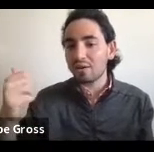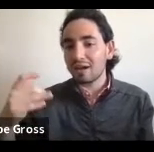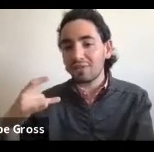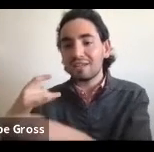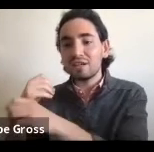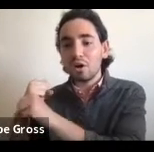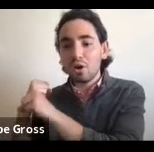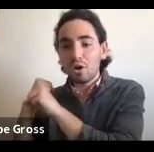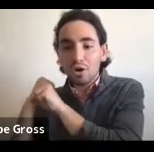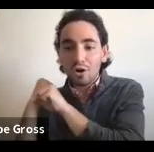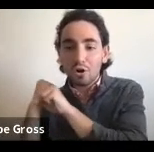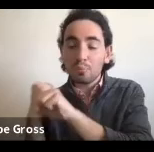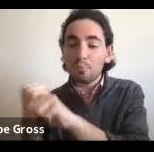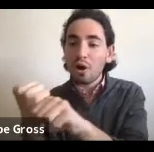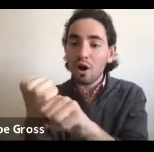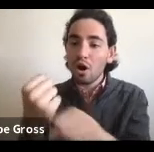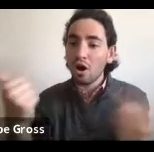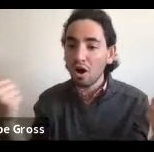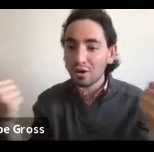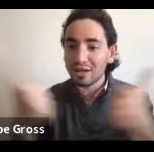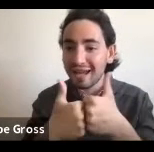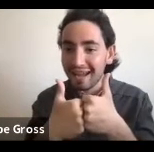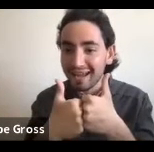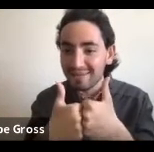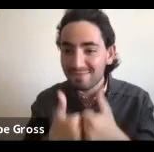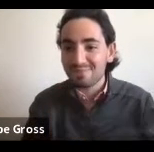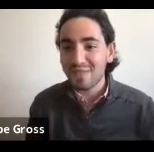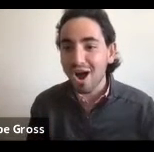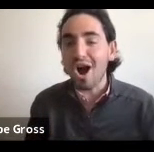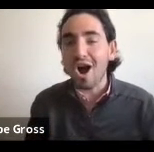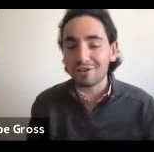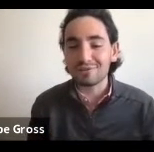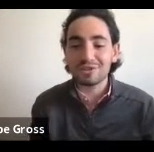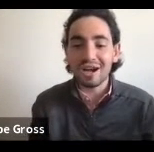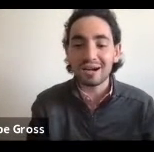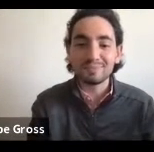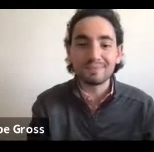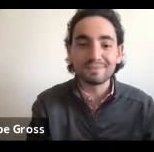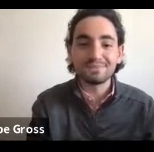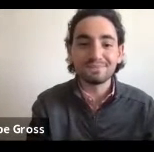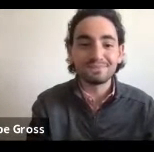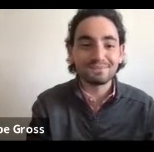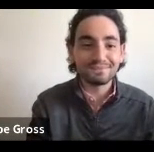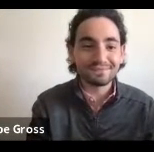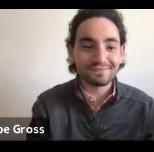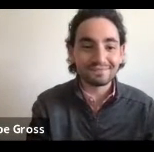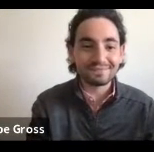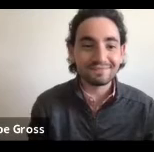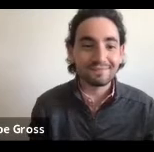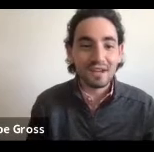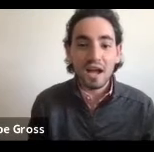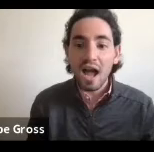1, 2, 3 strikes, you're out at the old ball game. Awesome job.